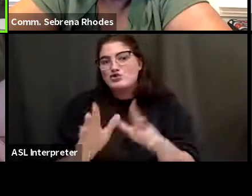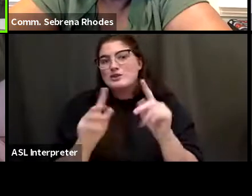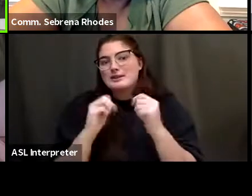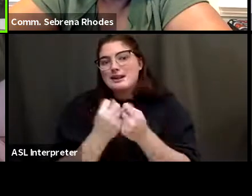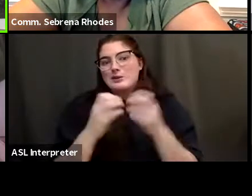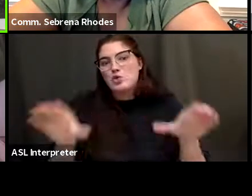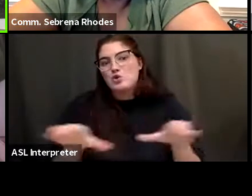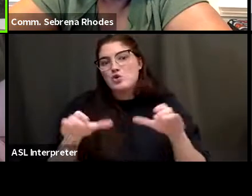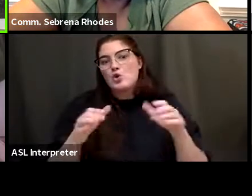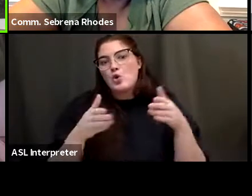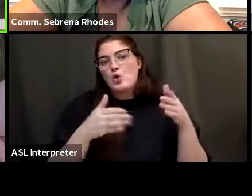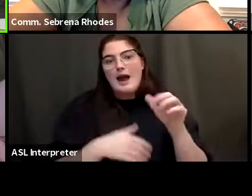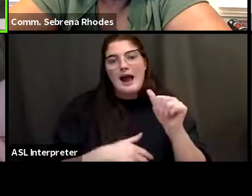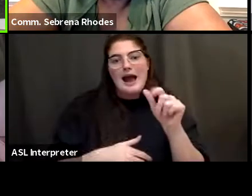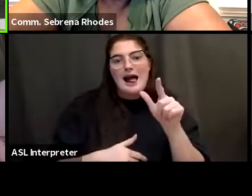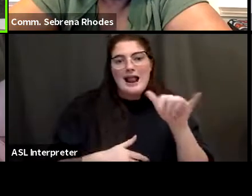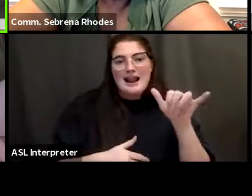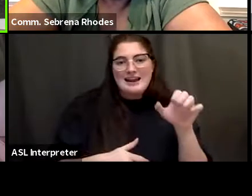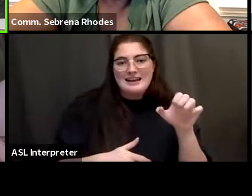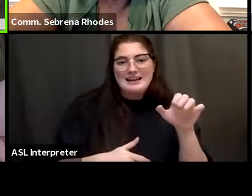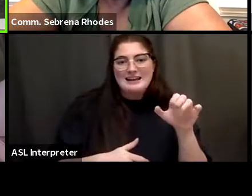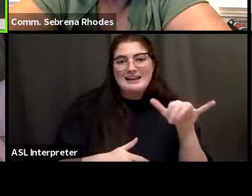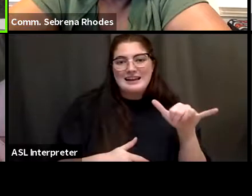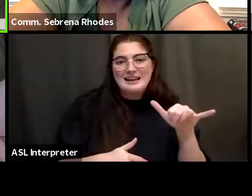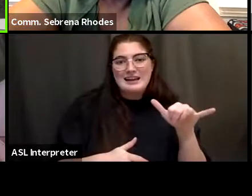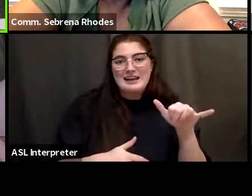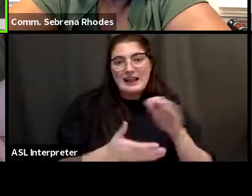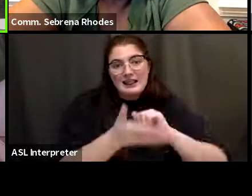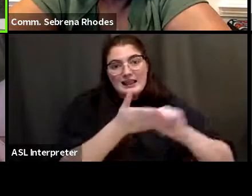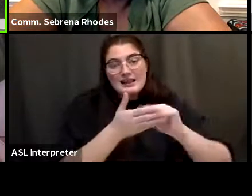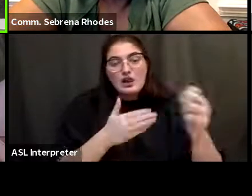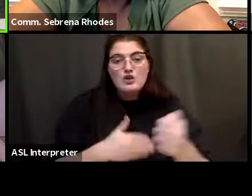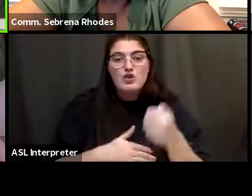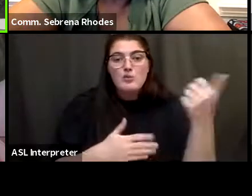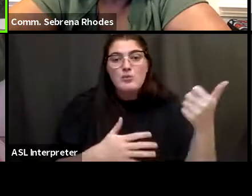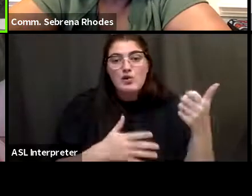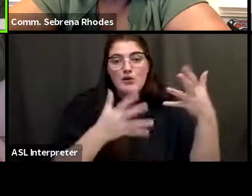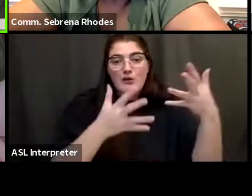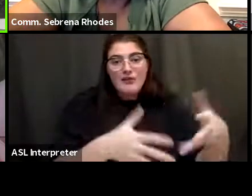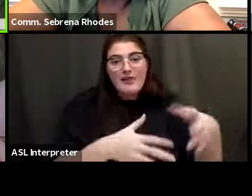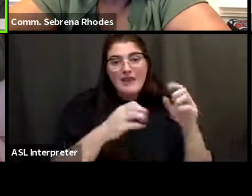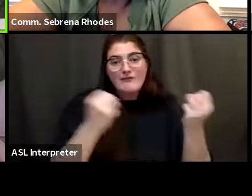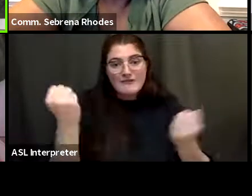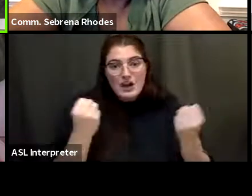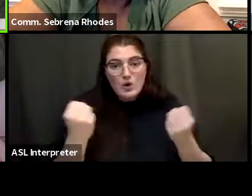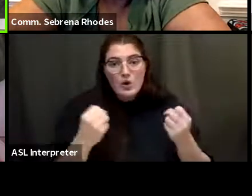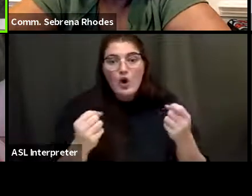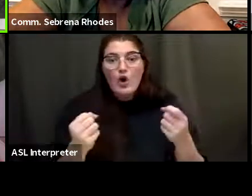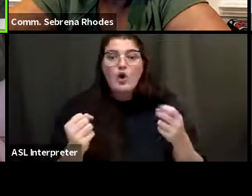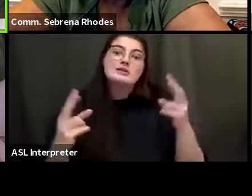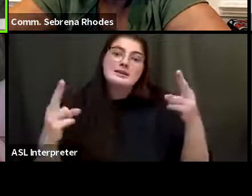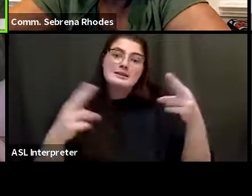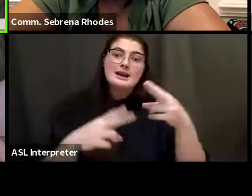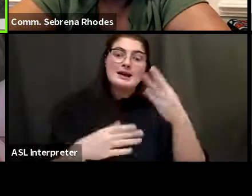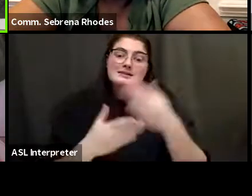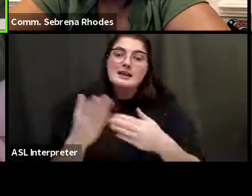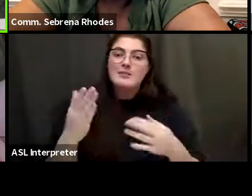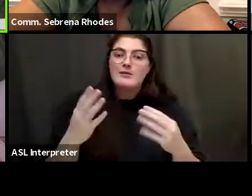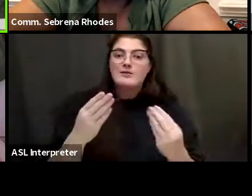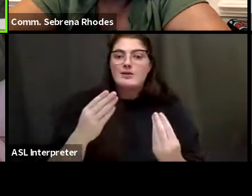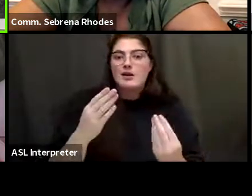alley cleanings, to remove abandoned vehicles, even to cut back some of the overgrowth in the